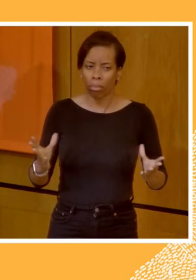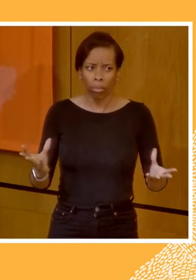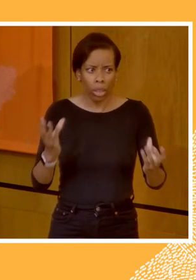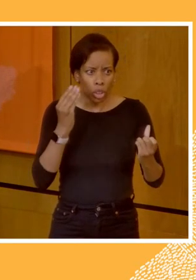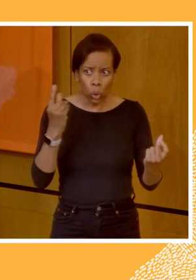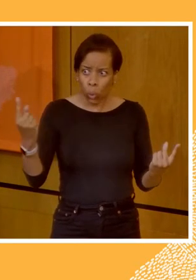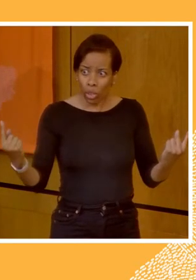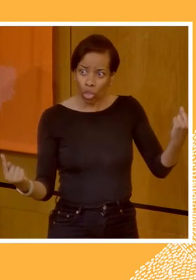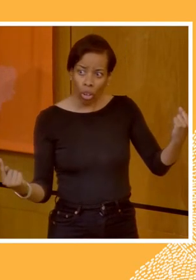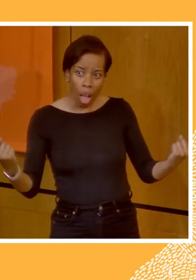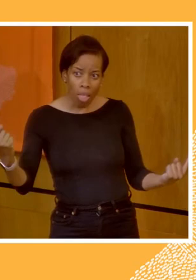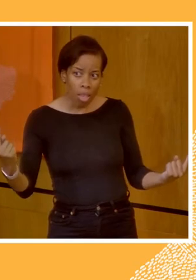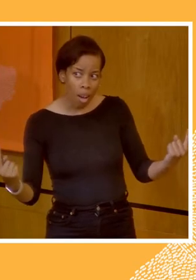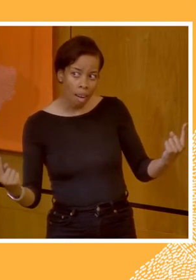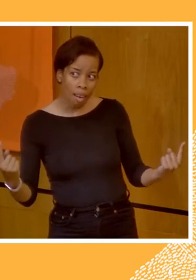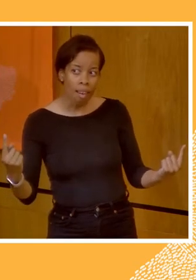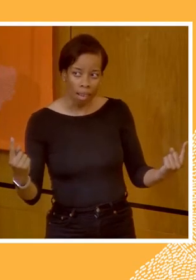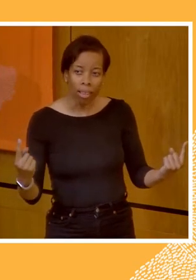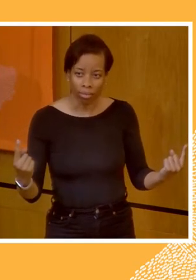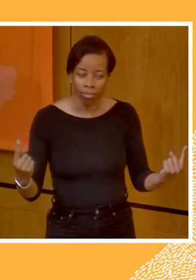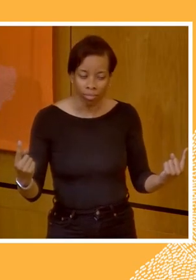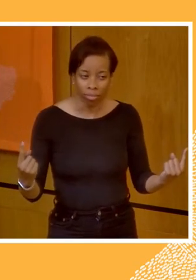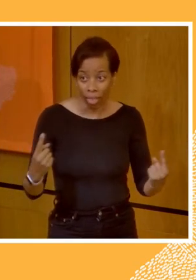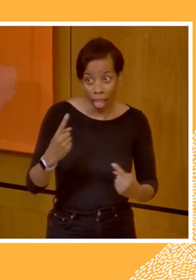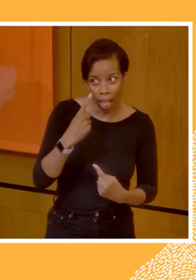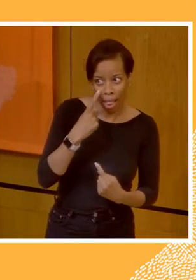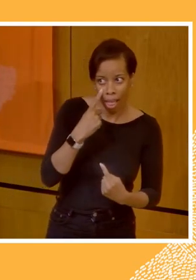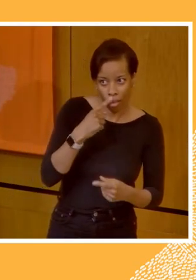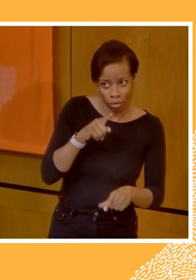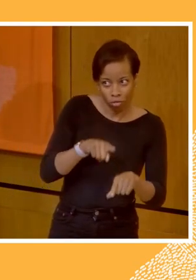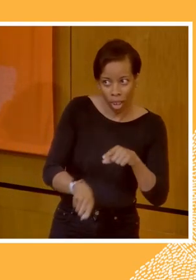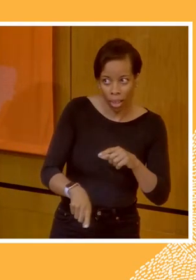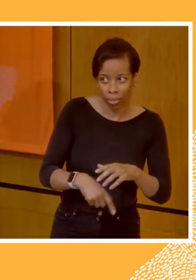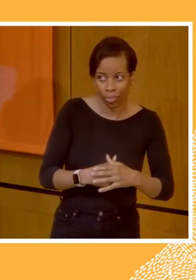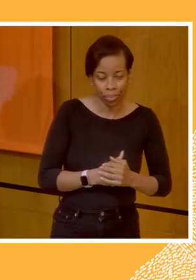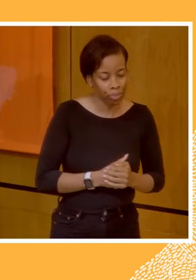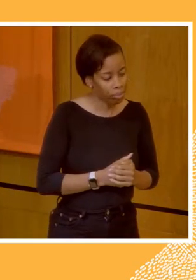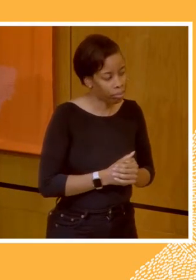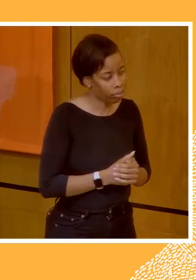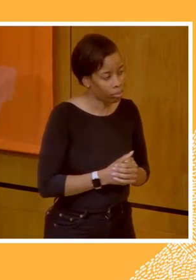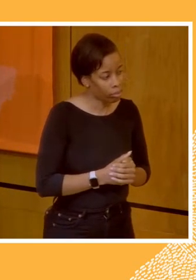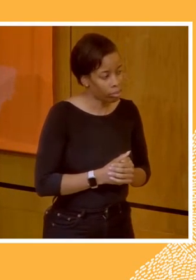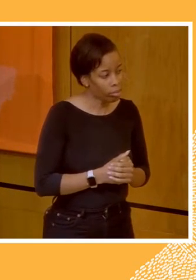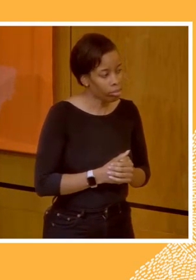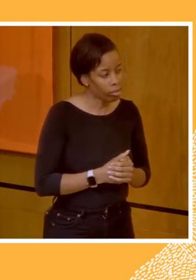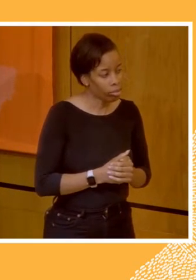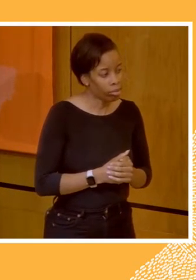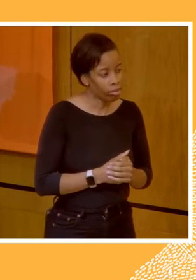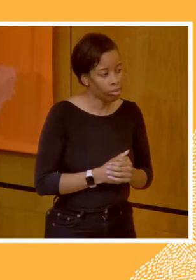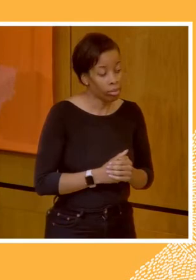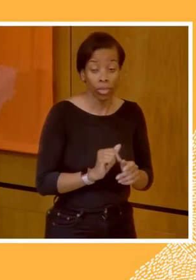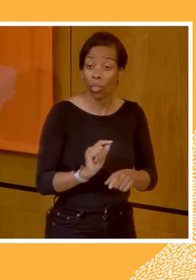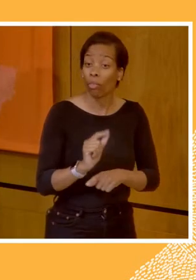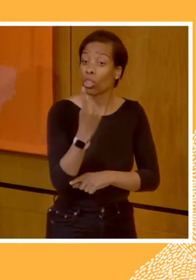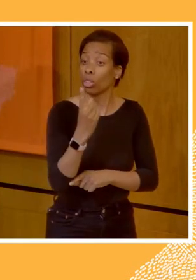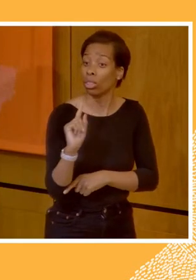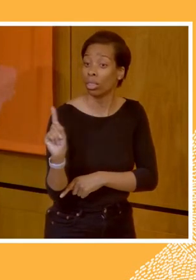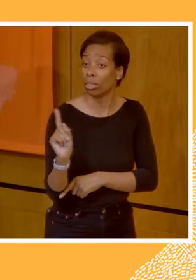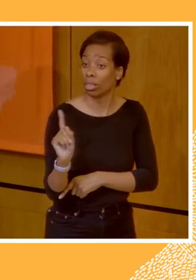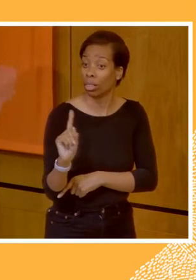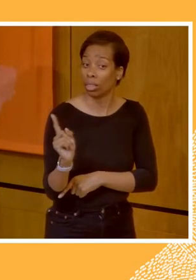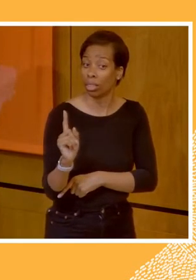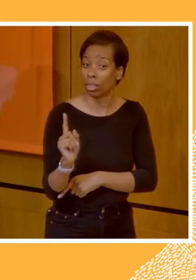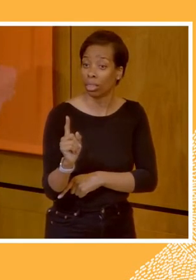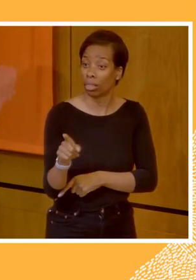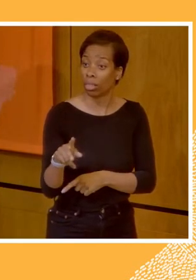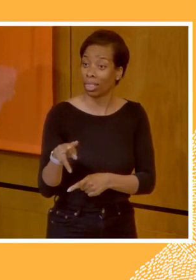to loosen us all up and, get listening. So I thought we could begin by just trying the classic,